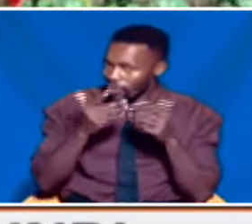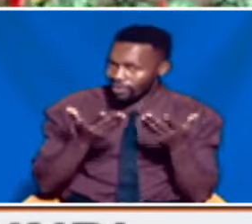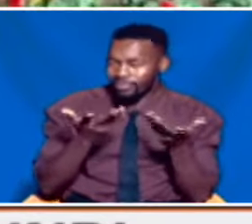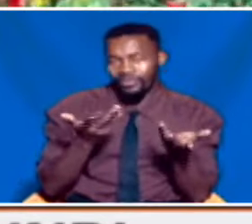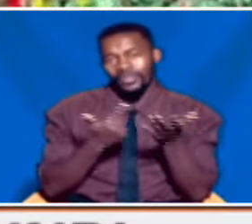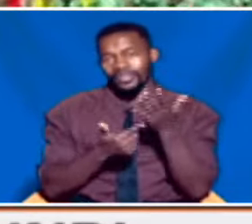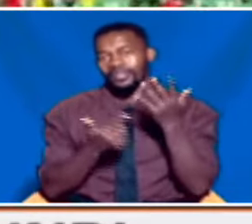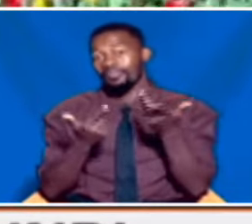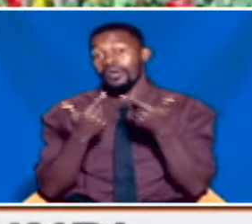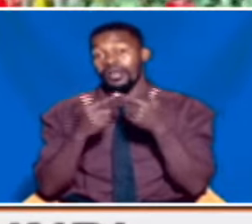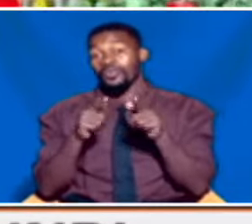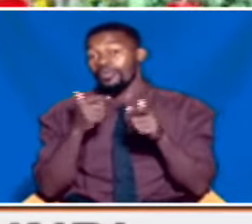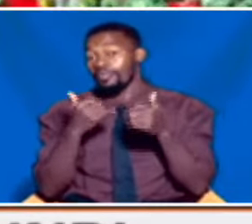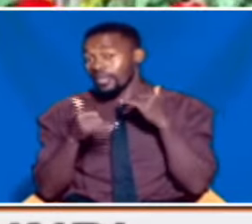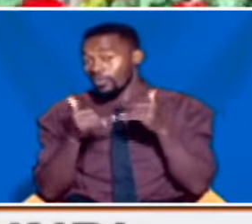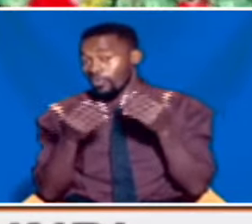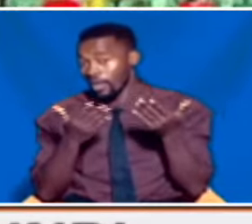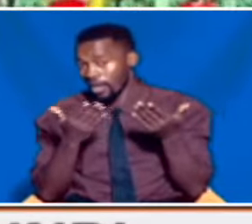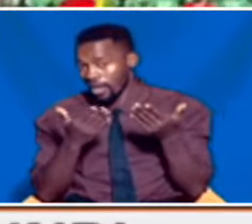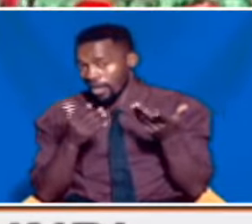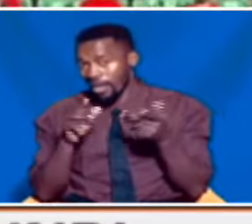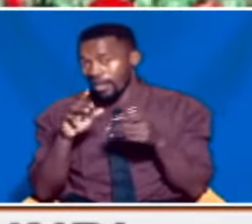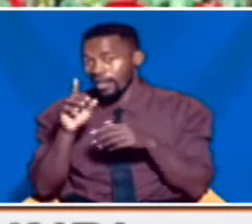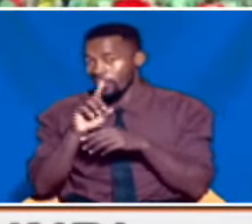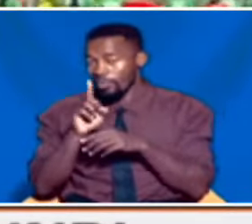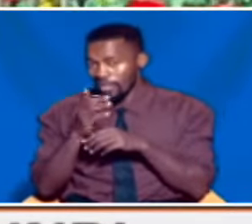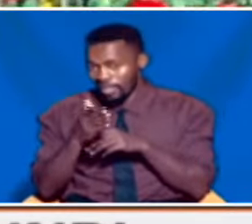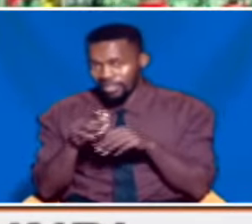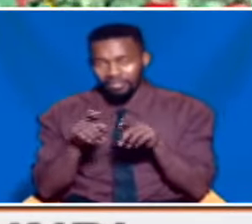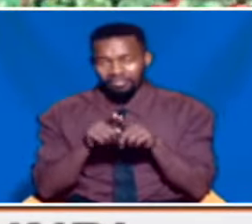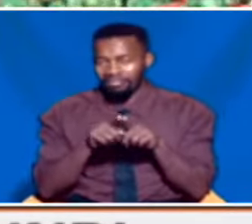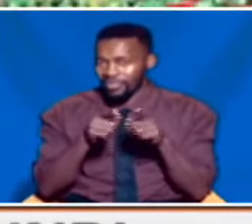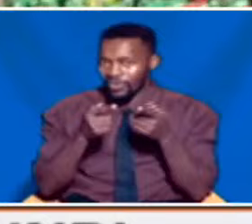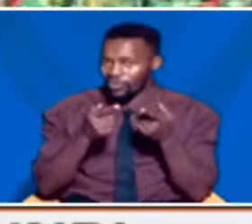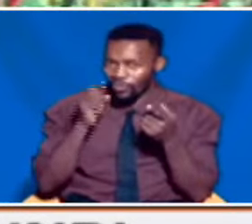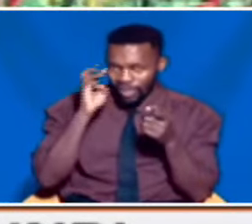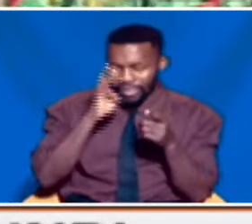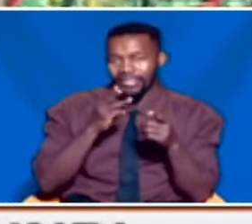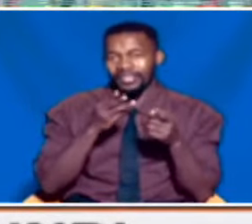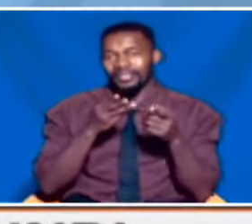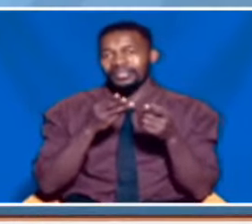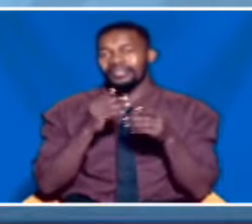Nairobi, we will have 11 Kenyan boys on the field and we will try our best.